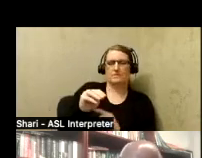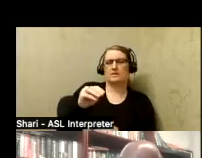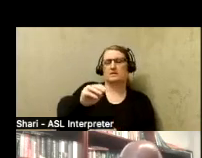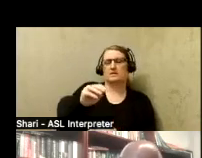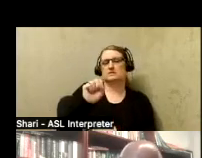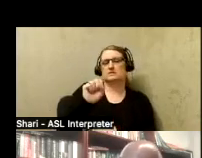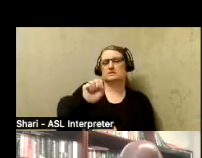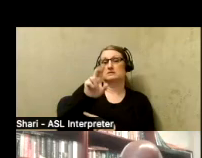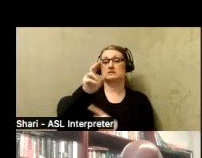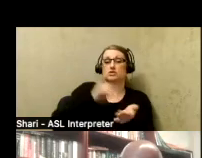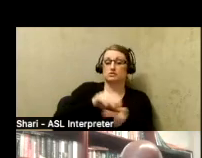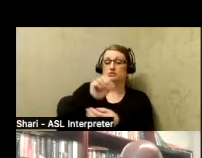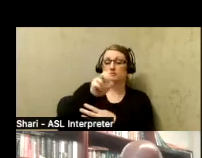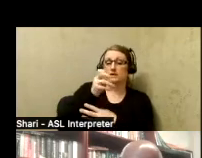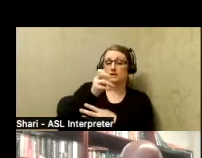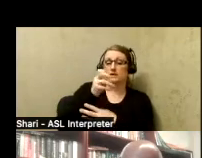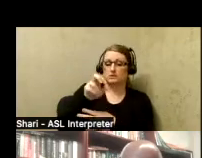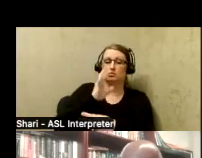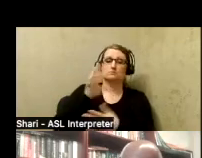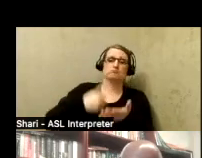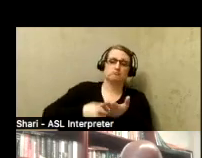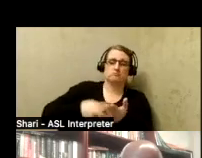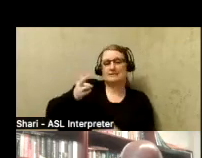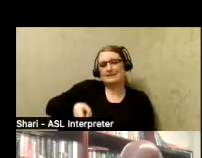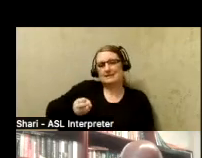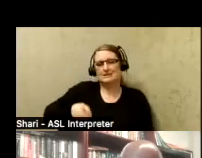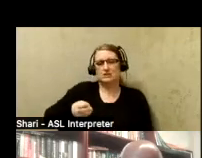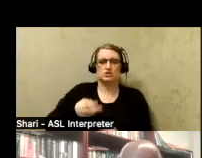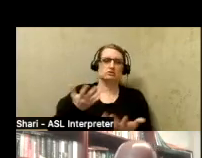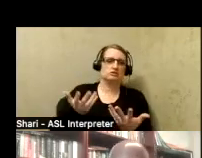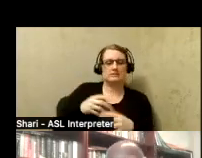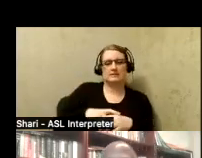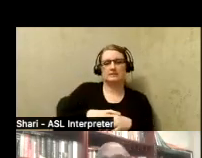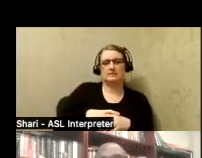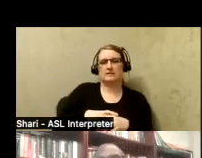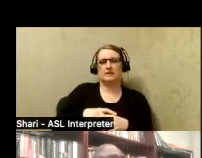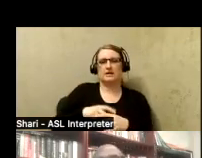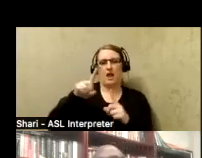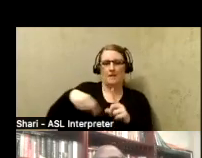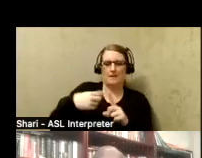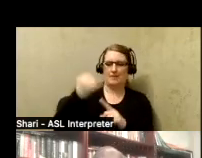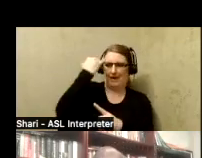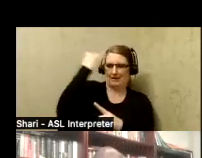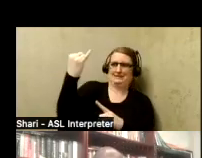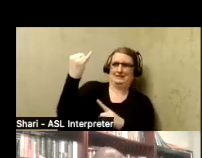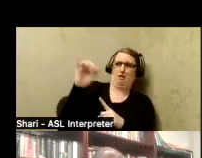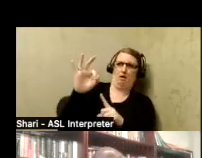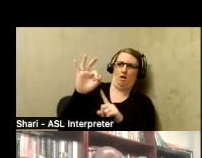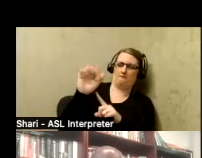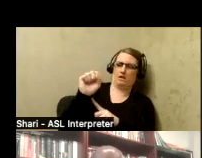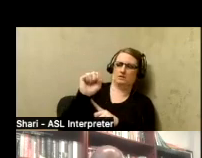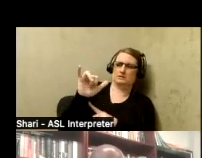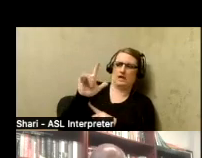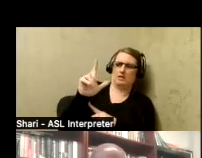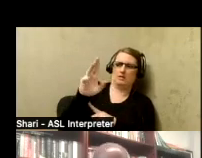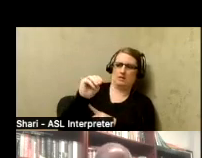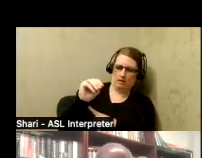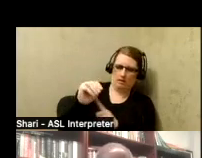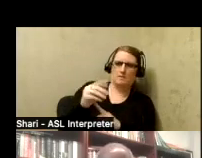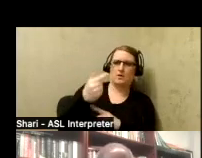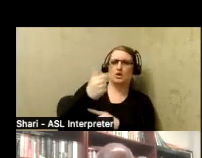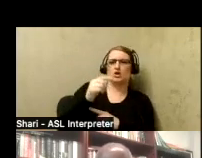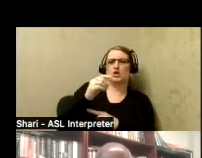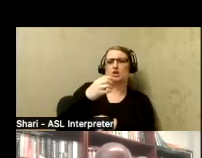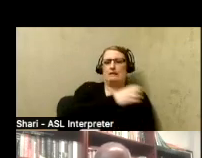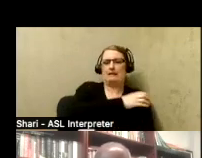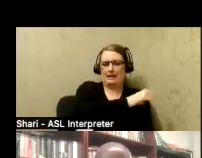about history and maybe presuppositions behind this very idea of asylum. The Greene Clinic and Fountain House are going to talk